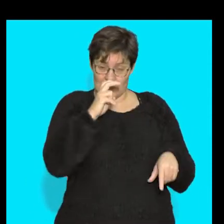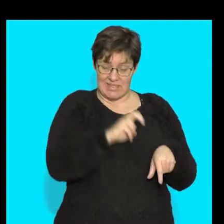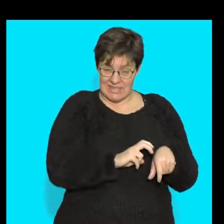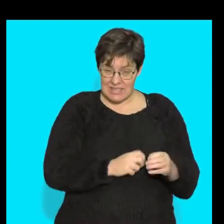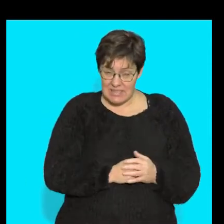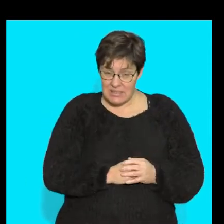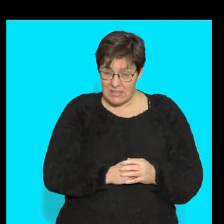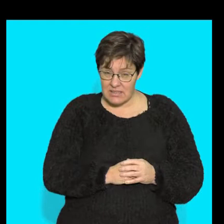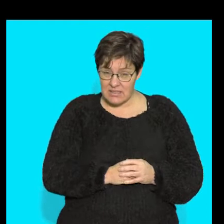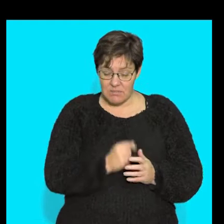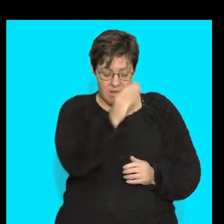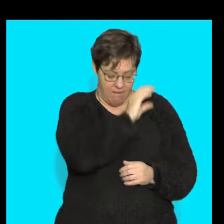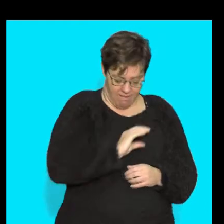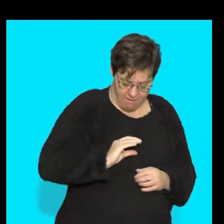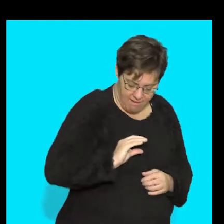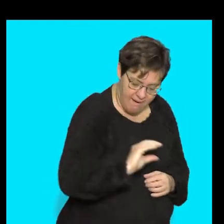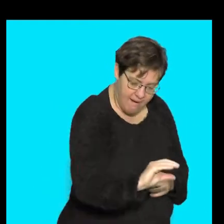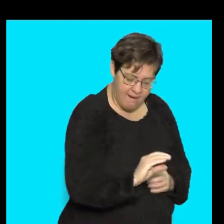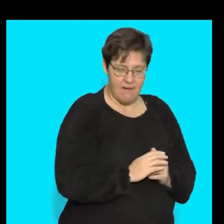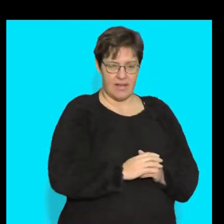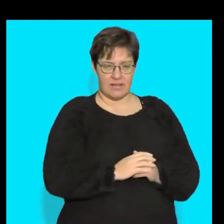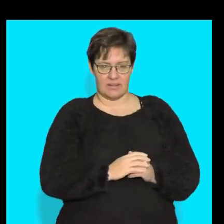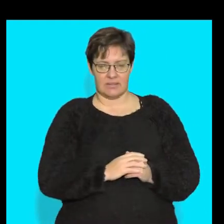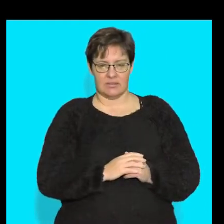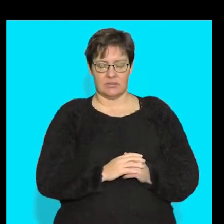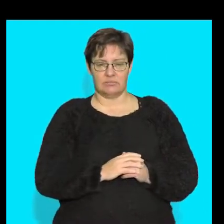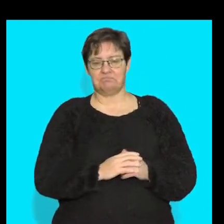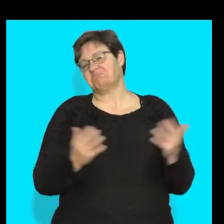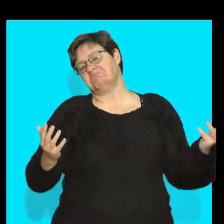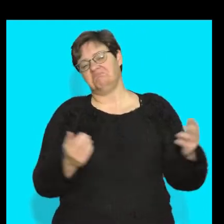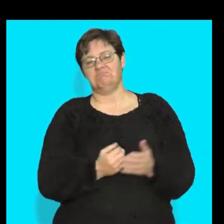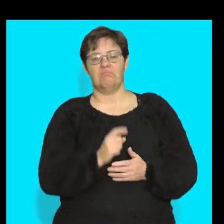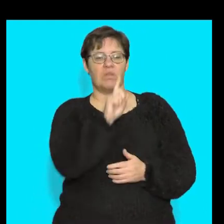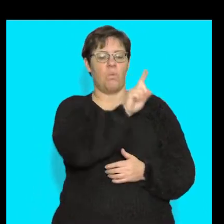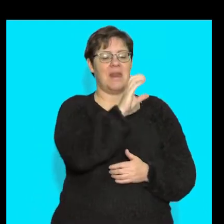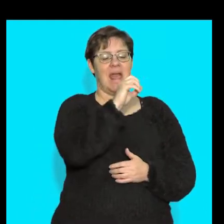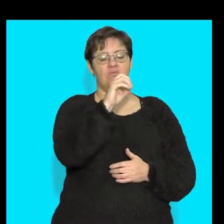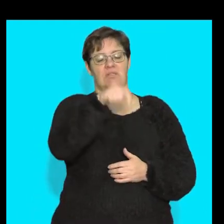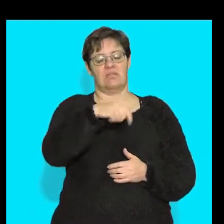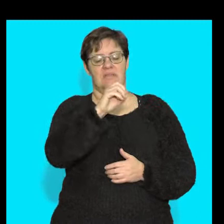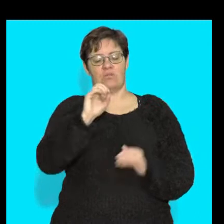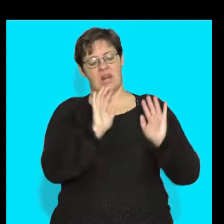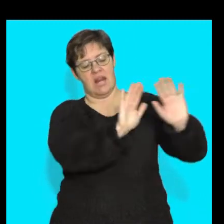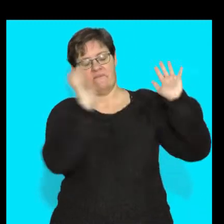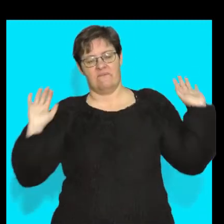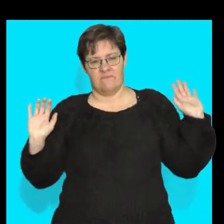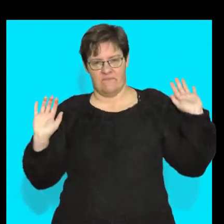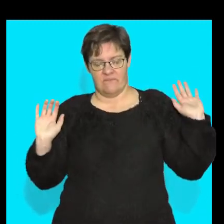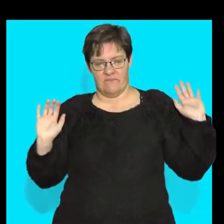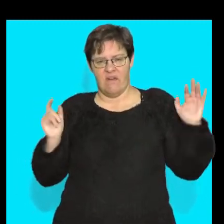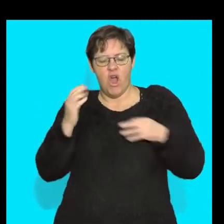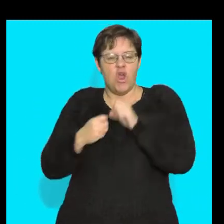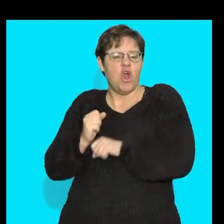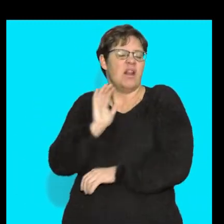an investment where you are just putting in maybe 100,000 and you are leaving it out like that,